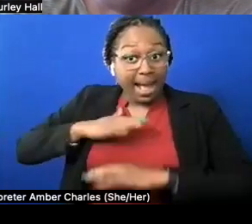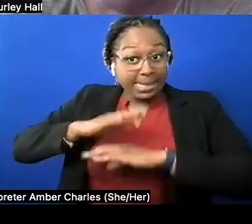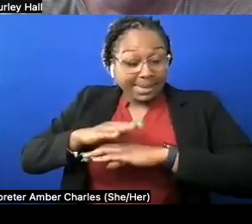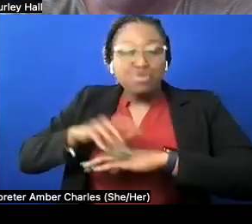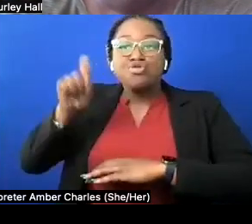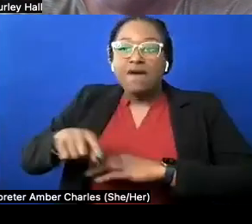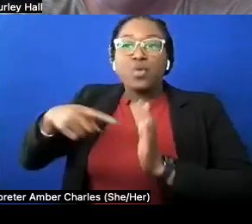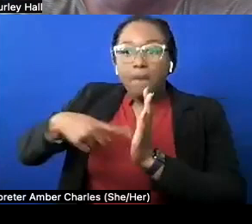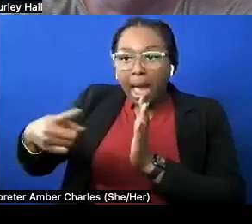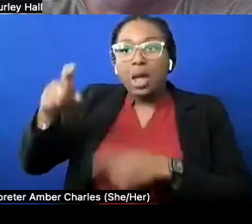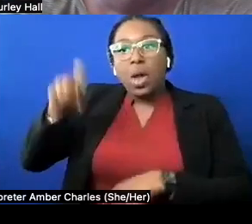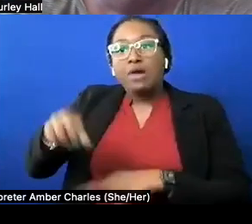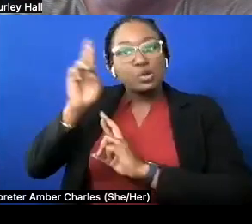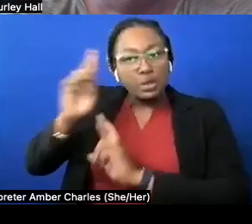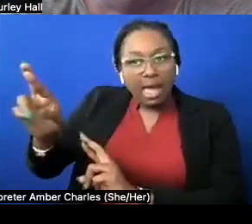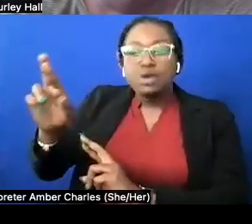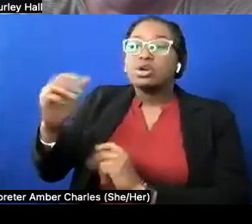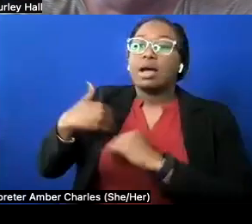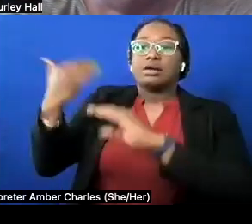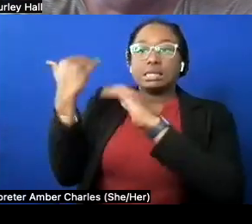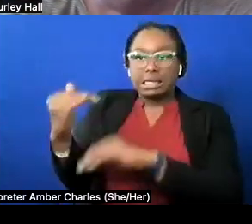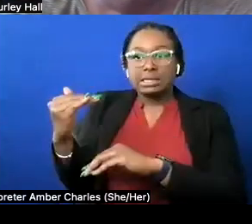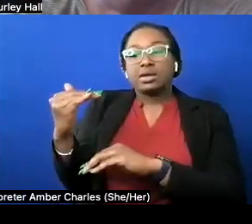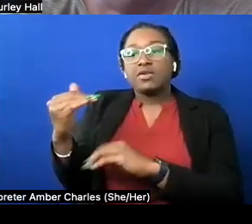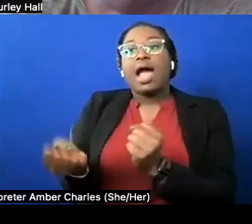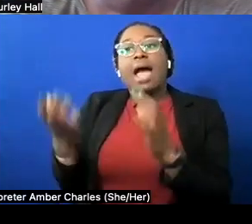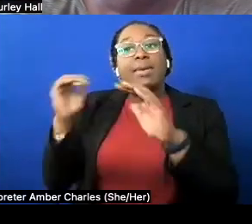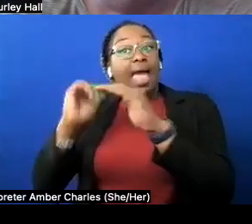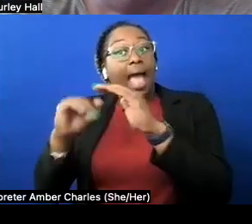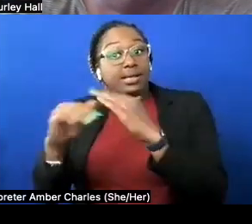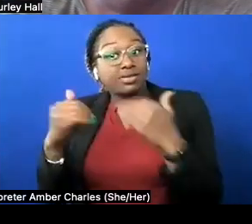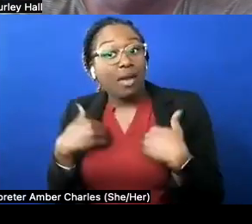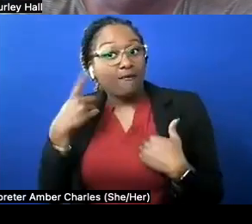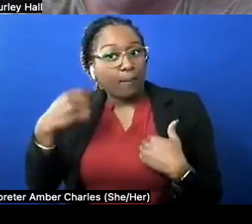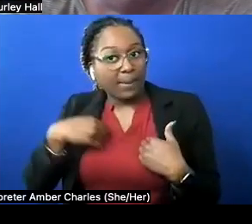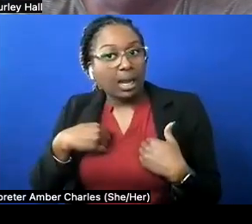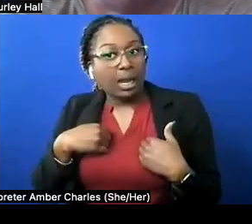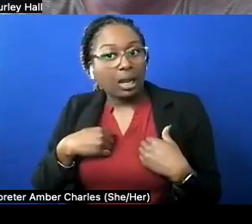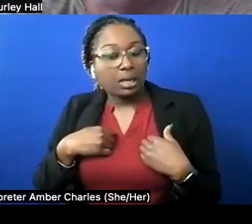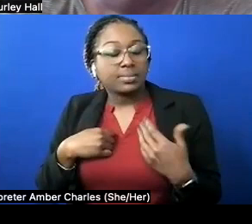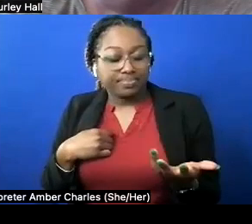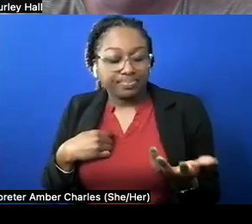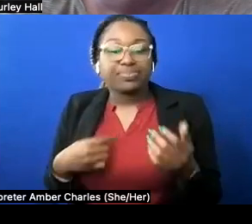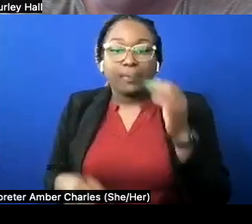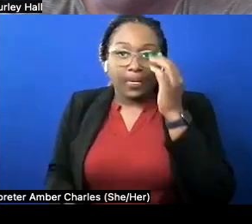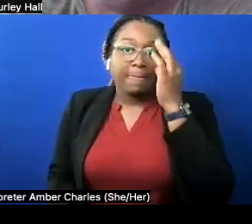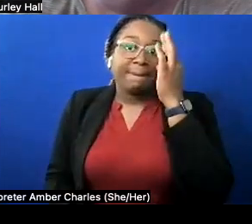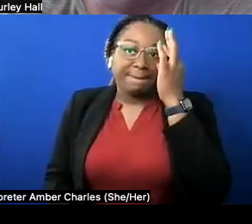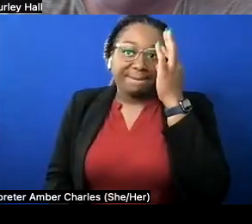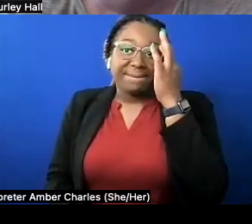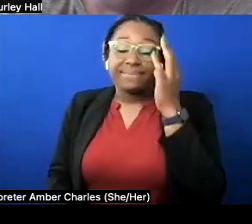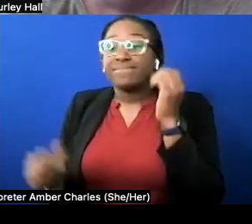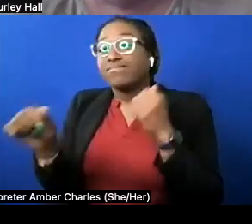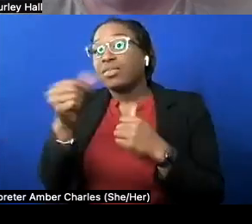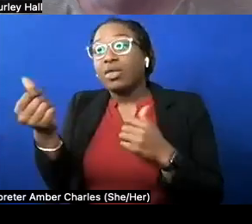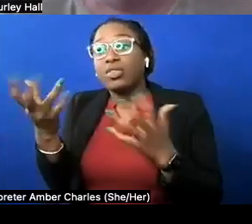have to know that there are limits as to the level of access that you have to me. And the other thing I want to